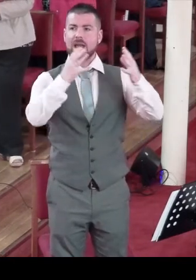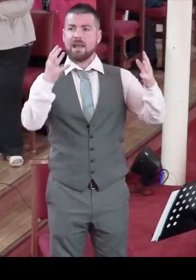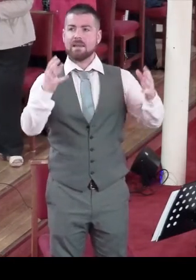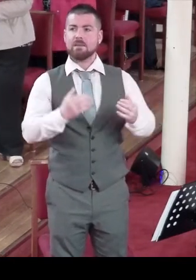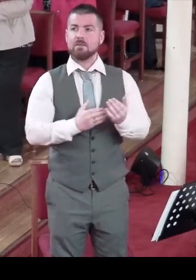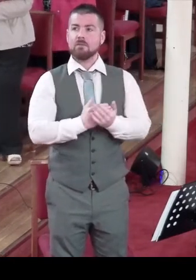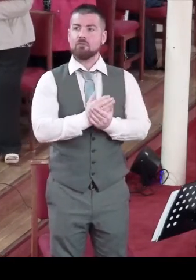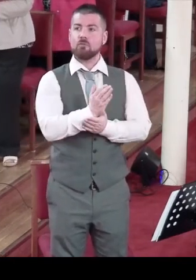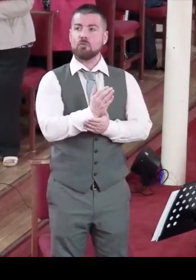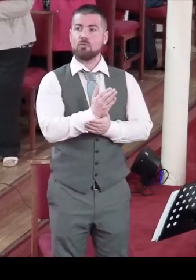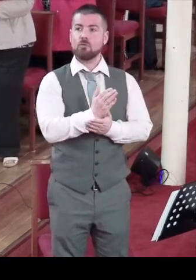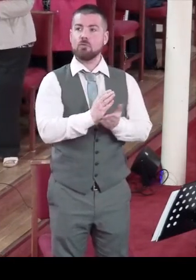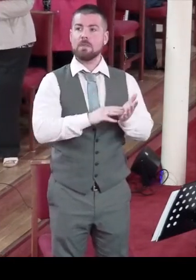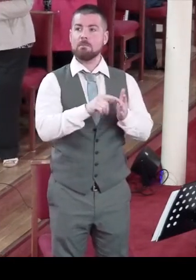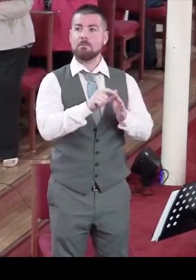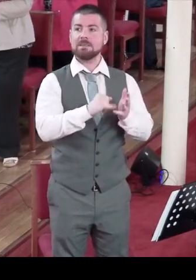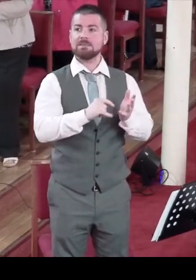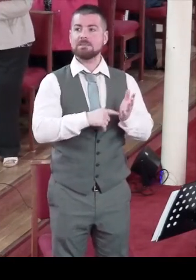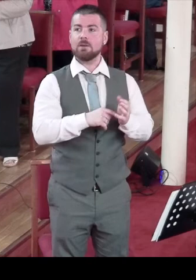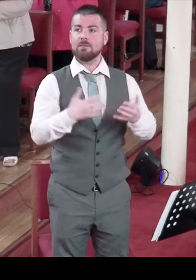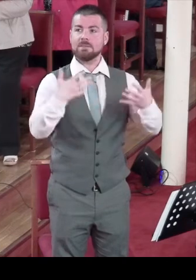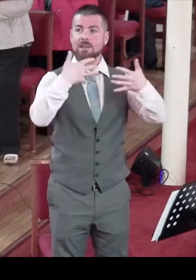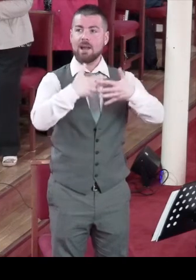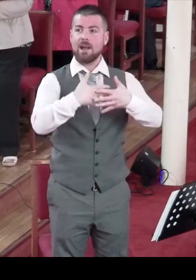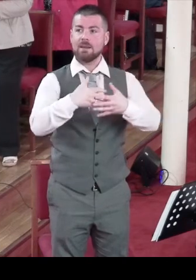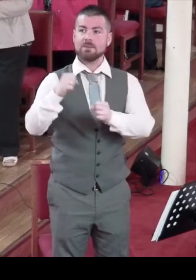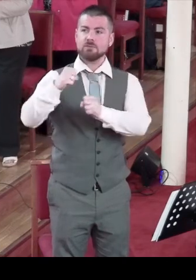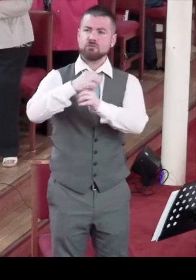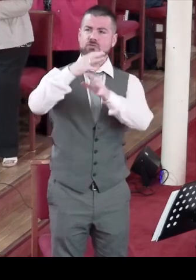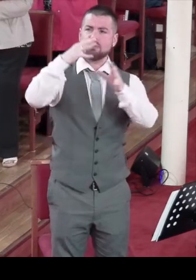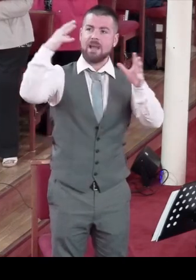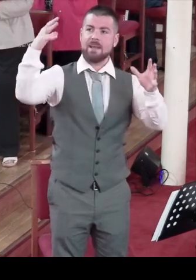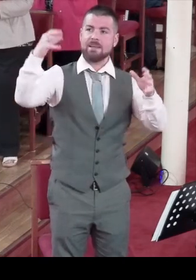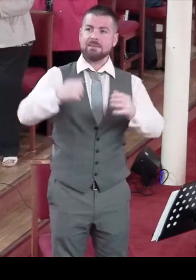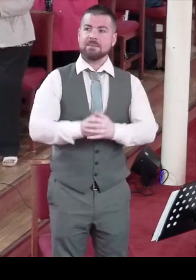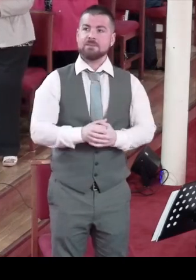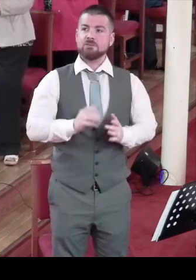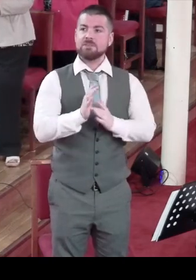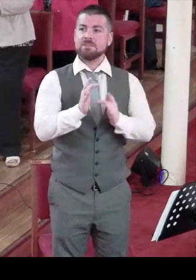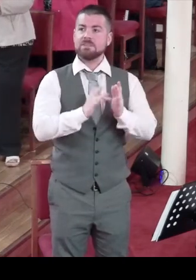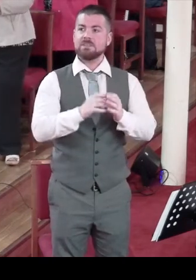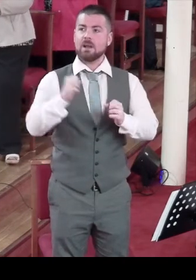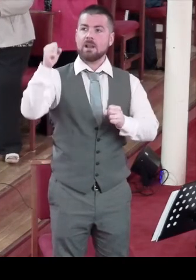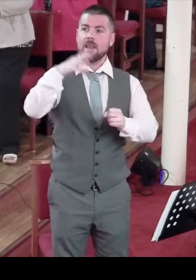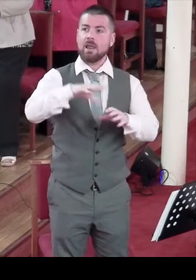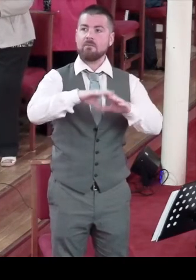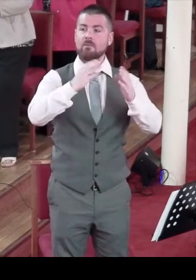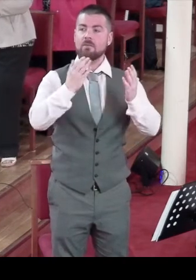Thank you.